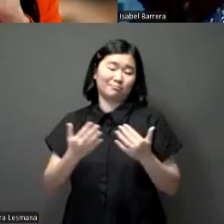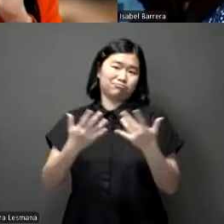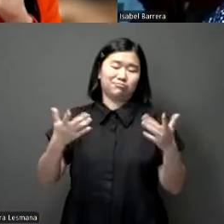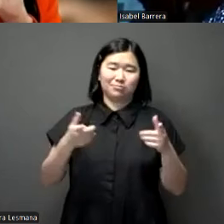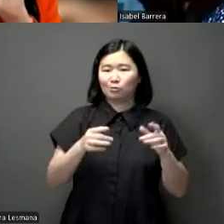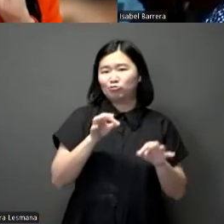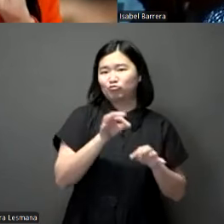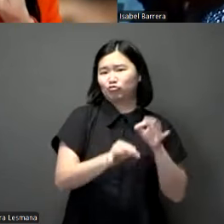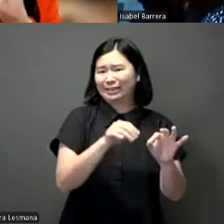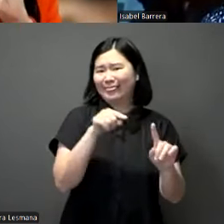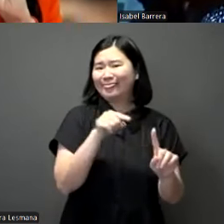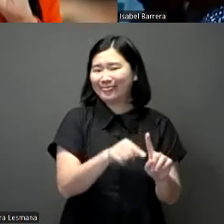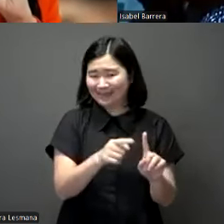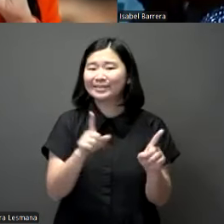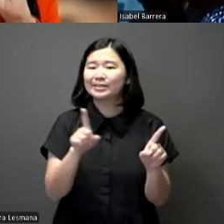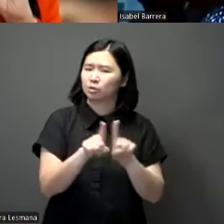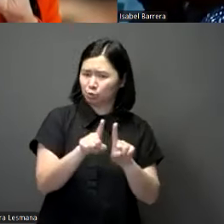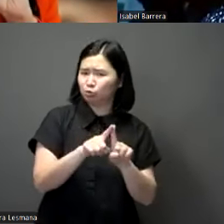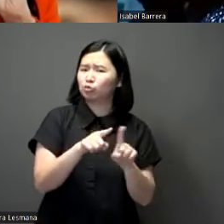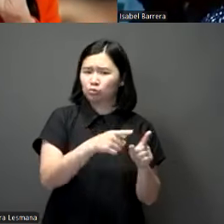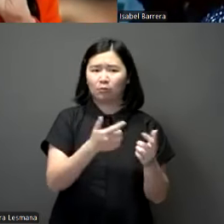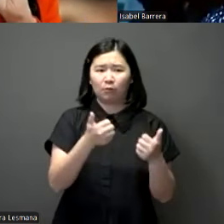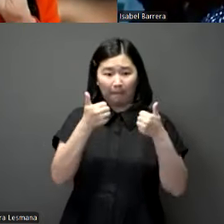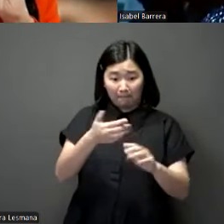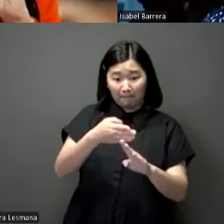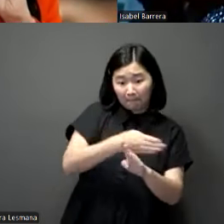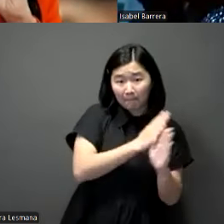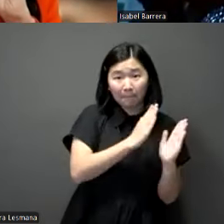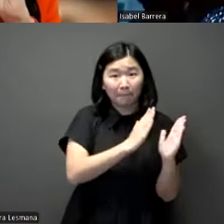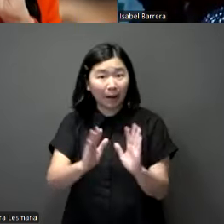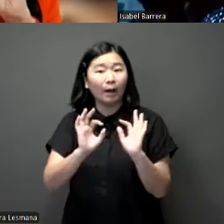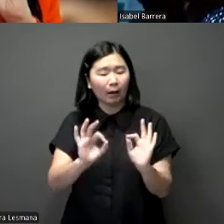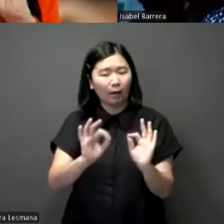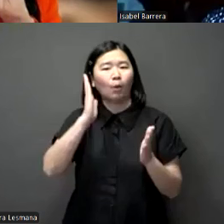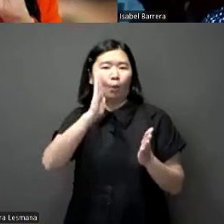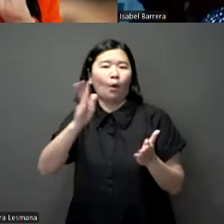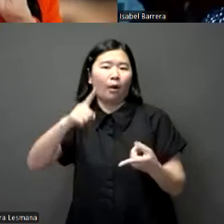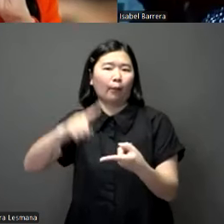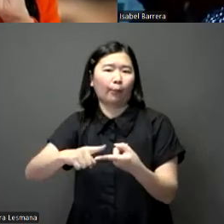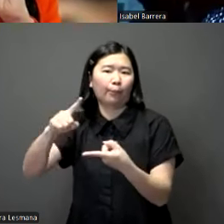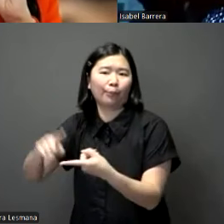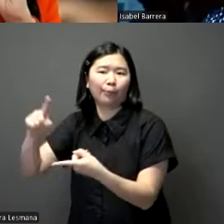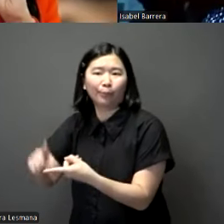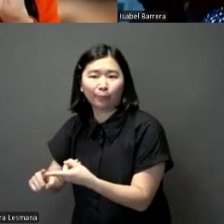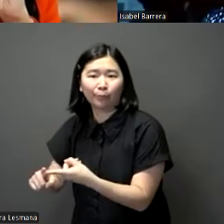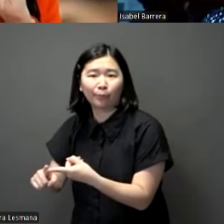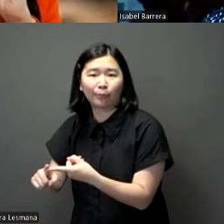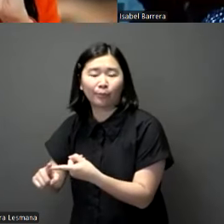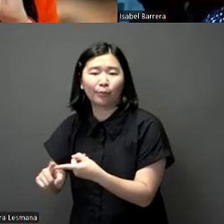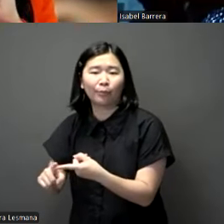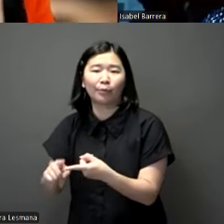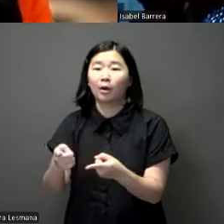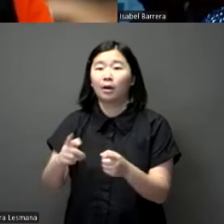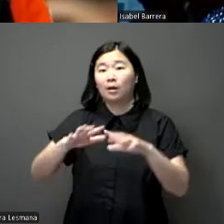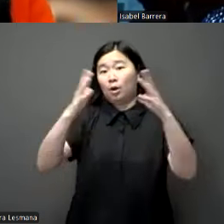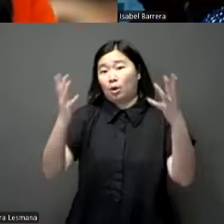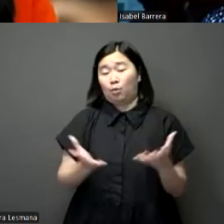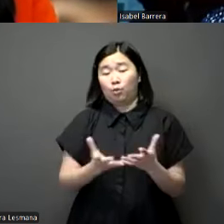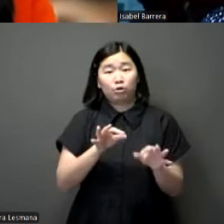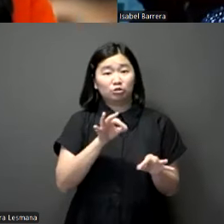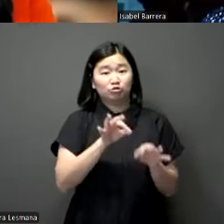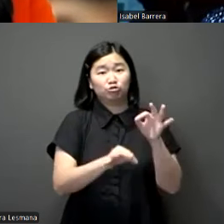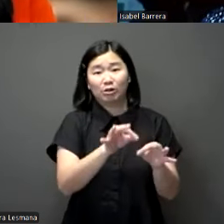cases, those that lead to death have less than 4 per 100,000.